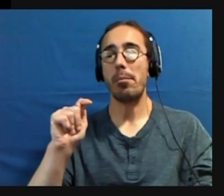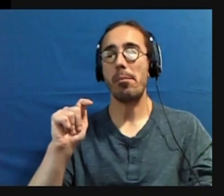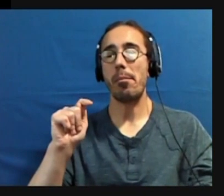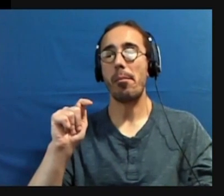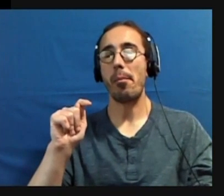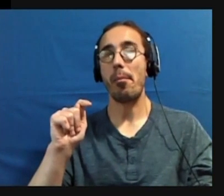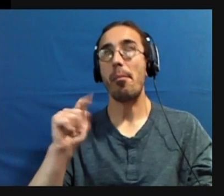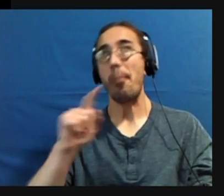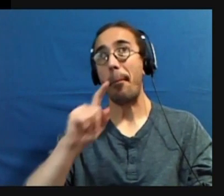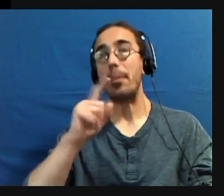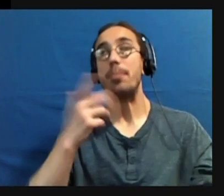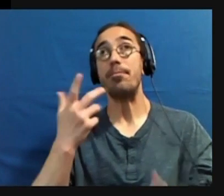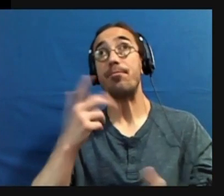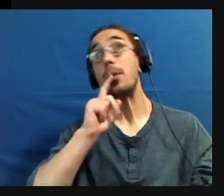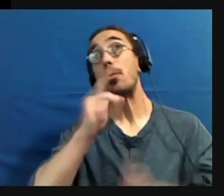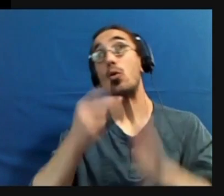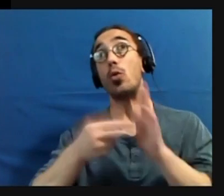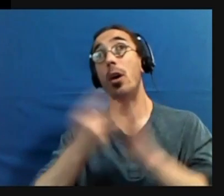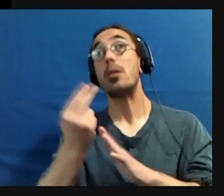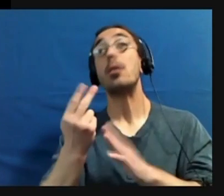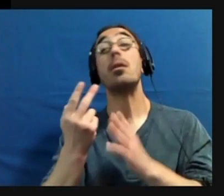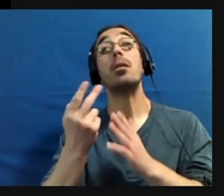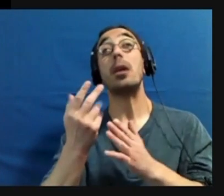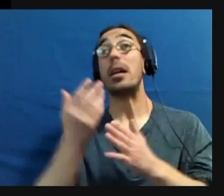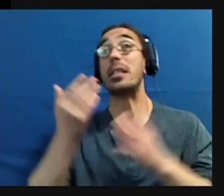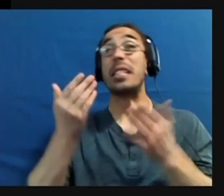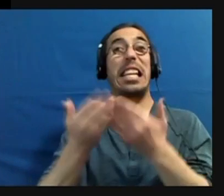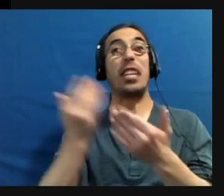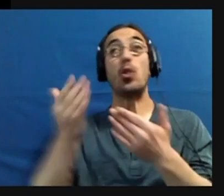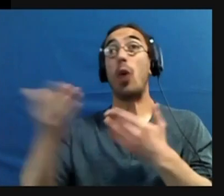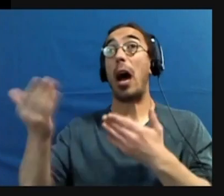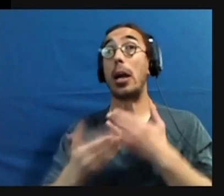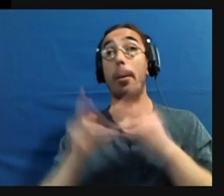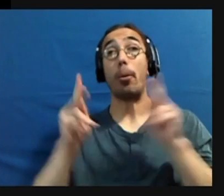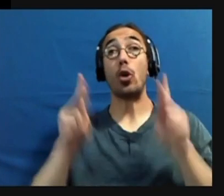real, it's a lot easier to hire somebody to come in and clean somebody's home